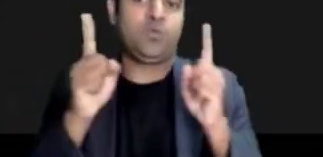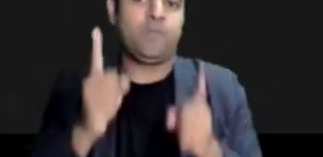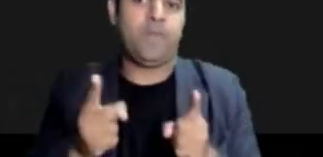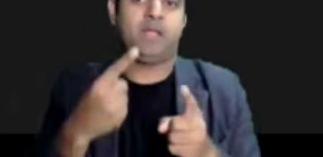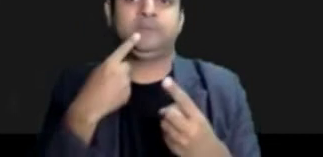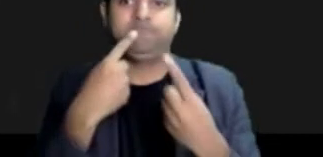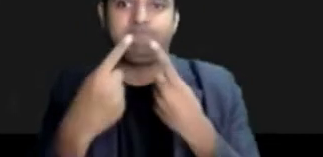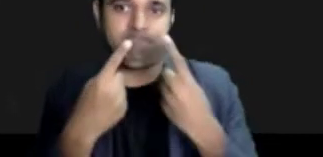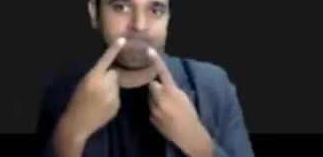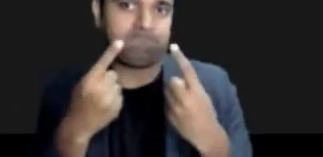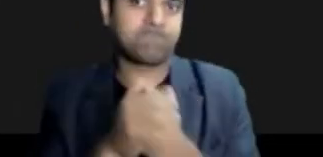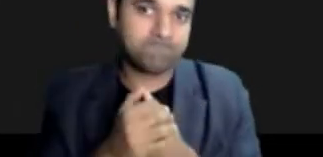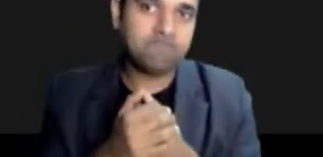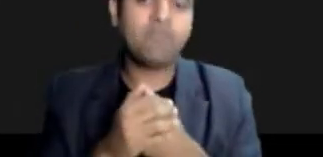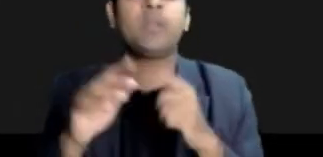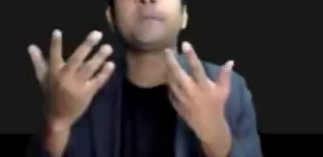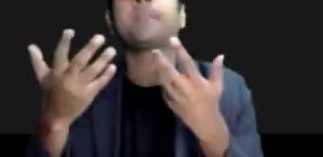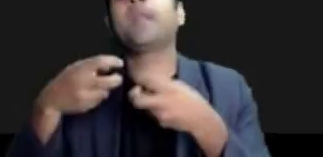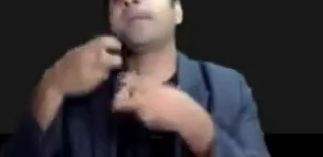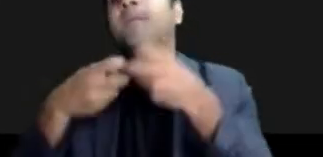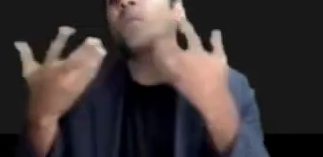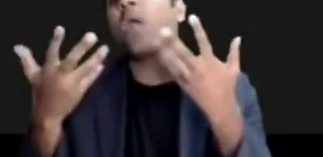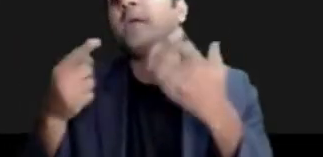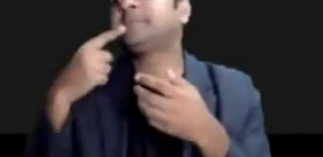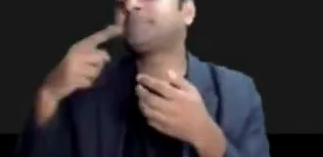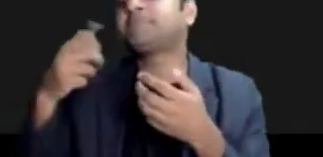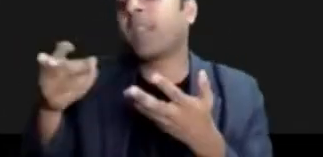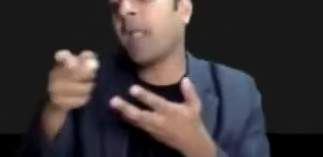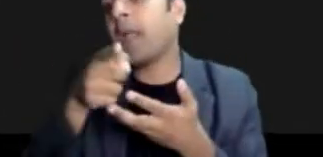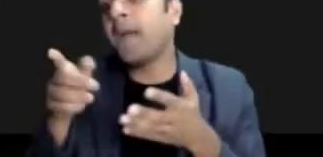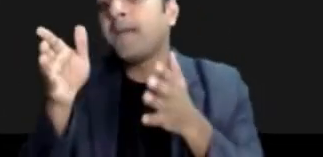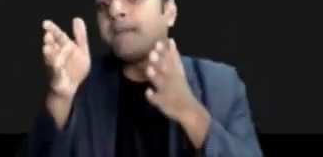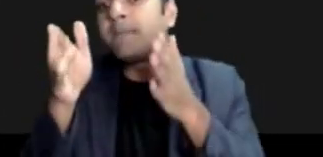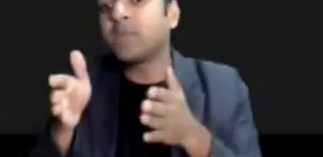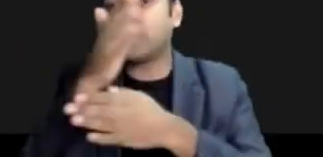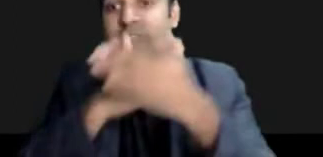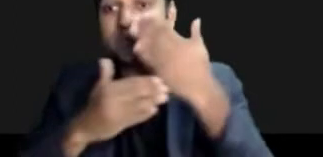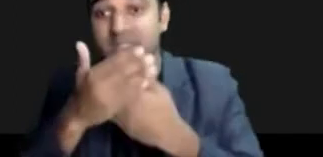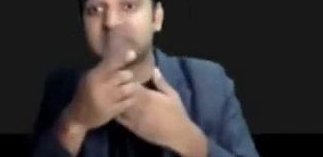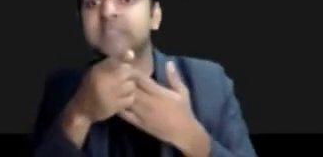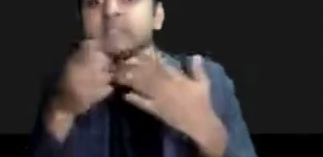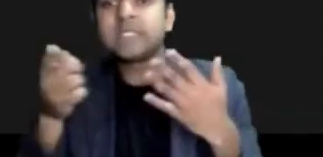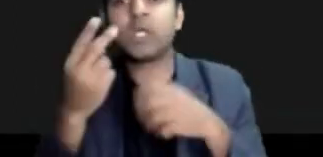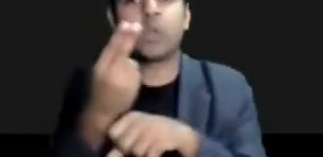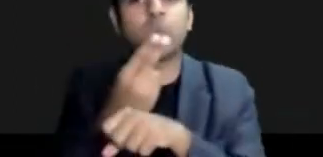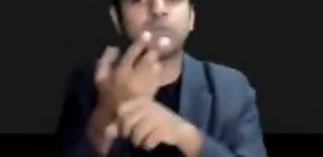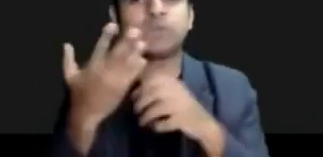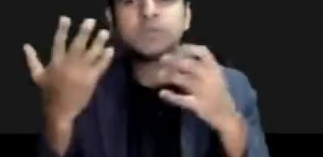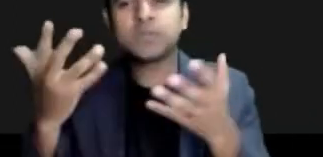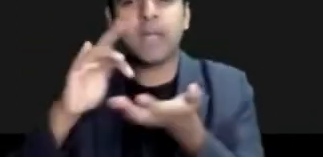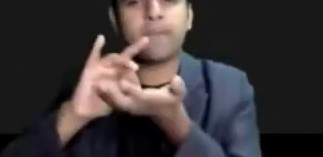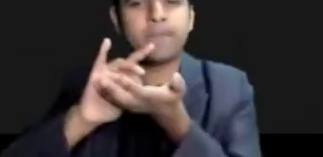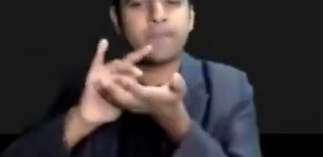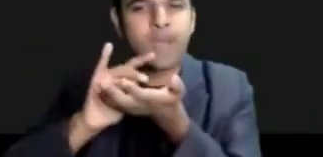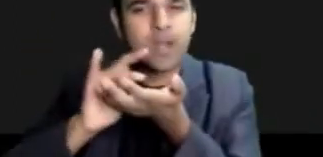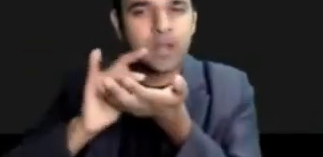medication, like those with epilepsy, those with sunscreen albinism, those